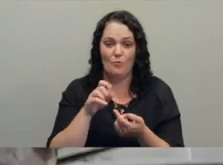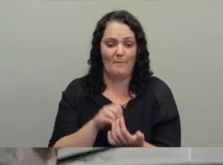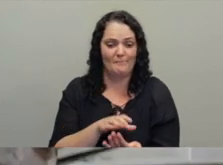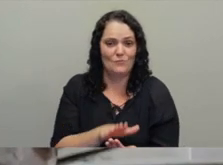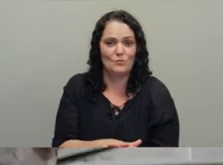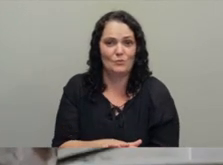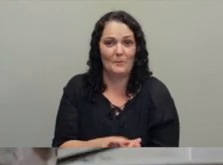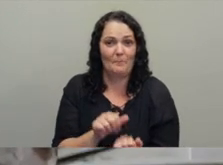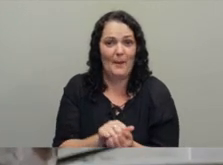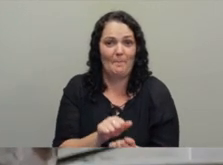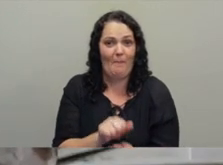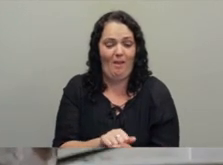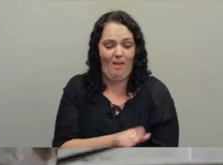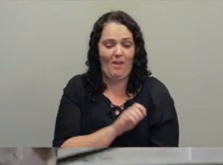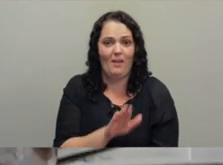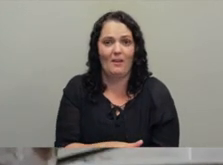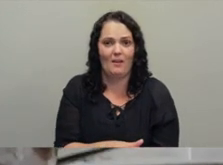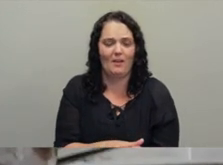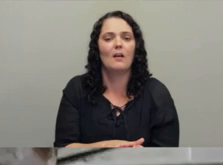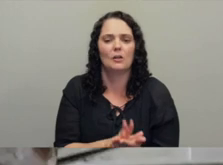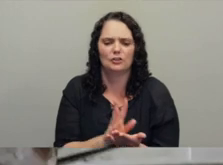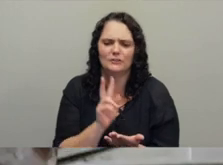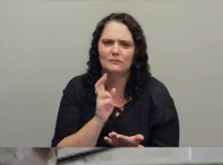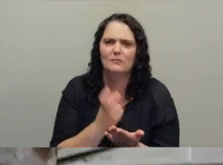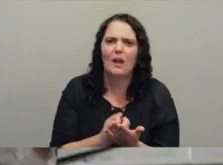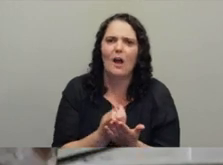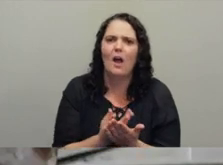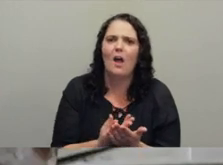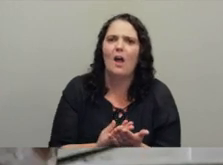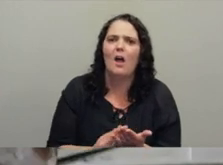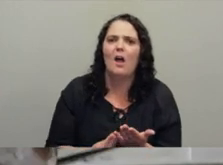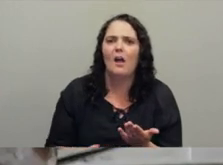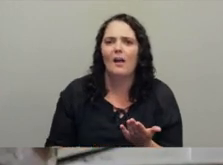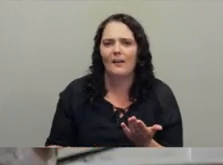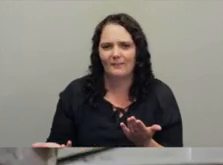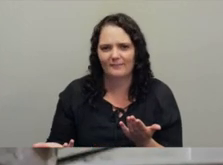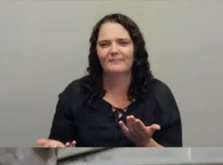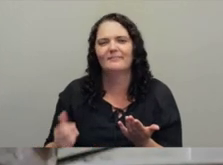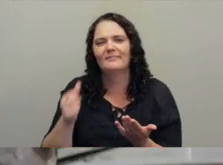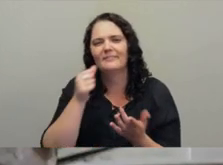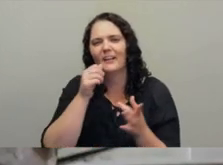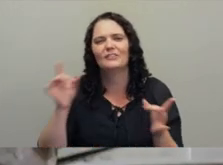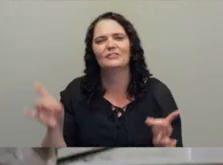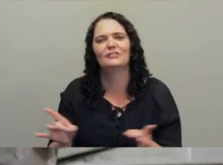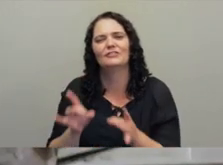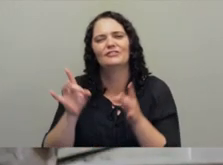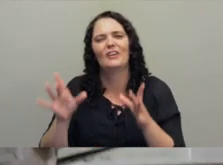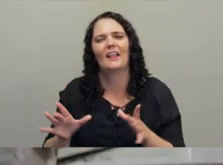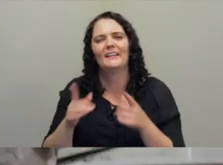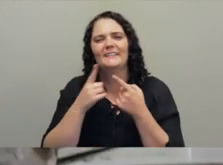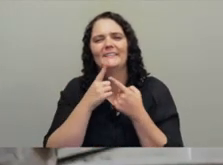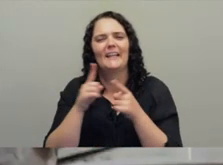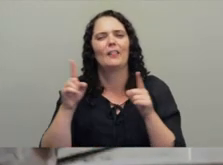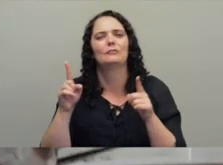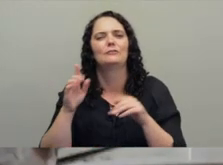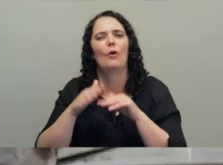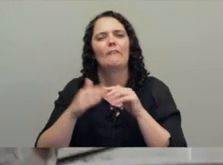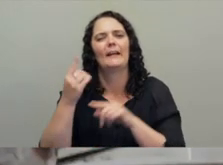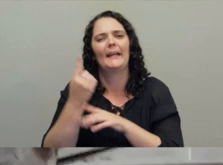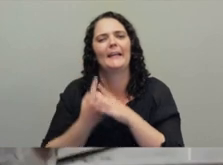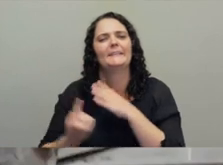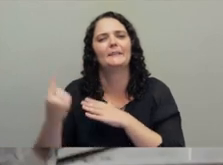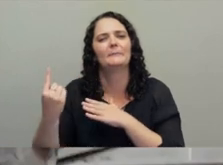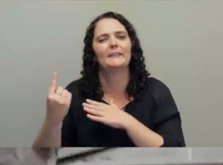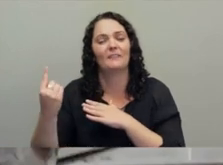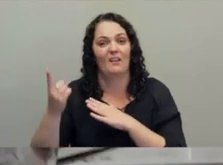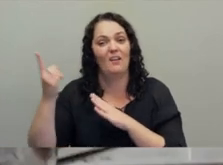and changes color. The American Declaration of Independence is written in an iron gall ink. So many famous documents are.